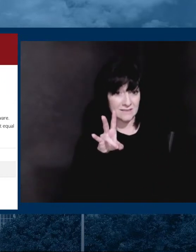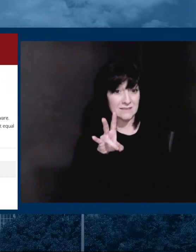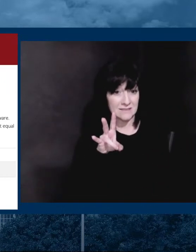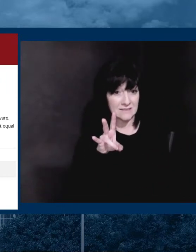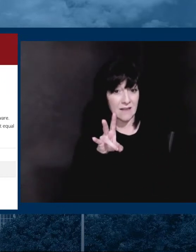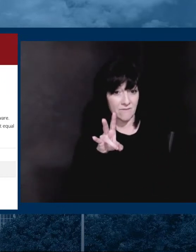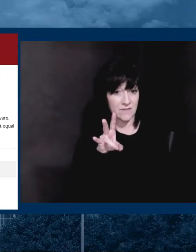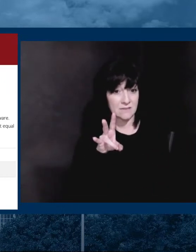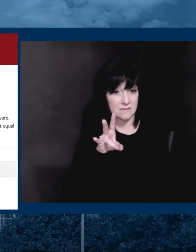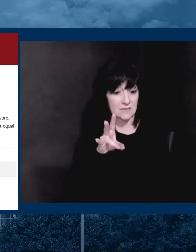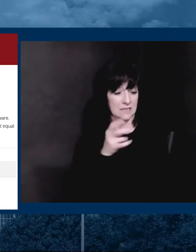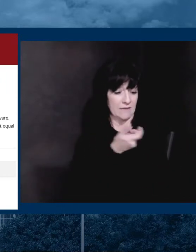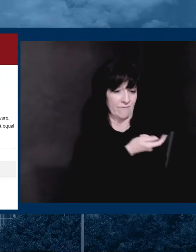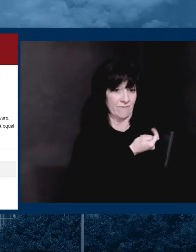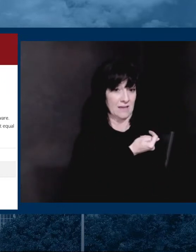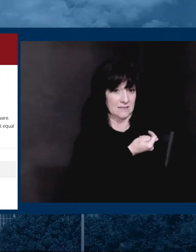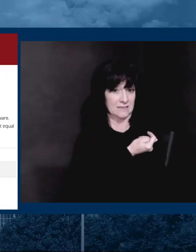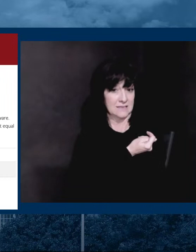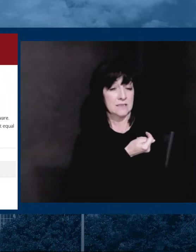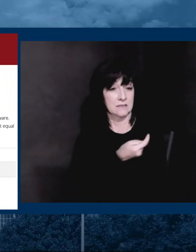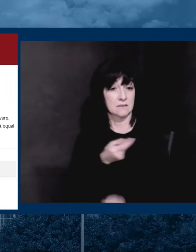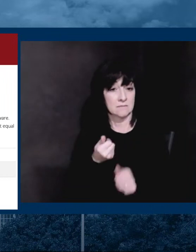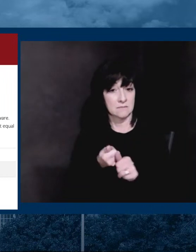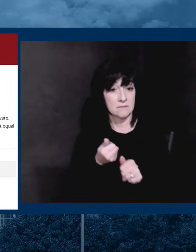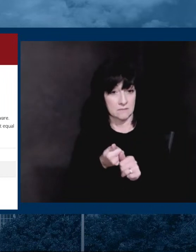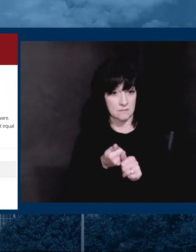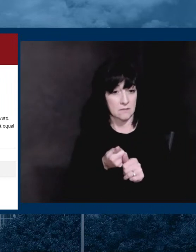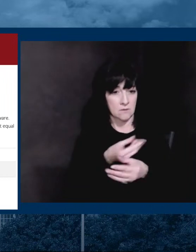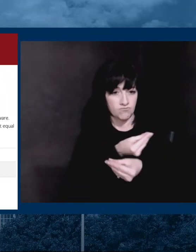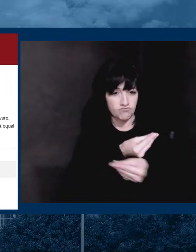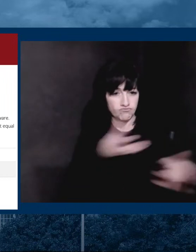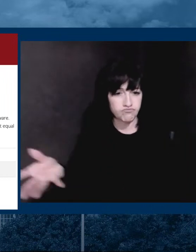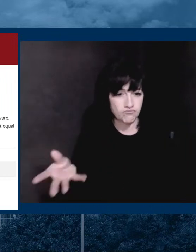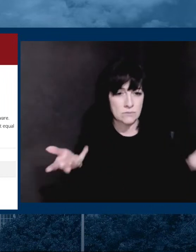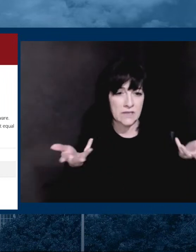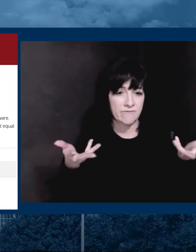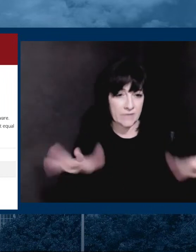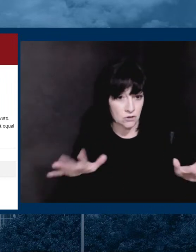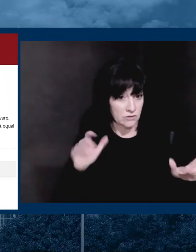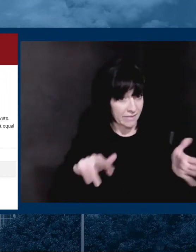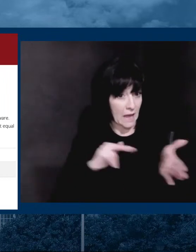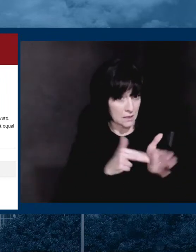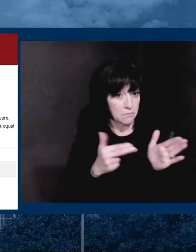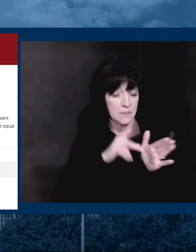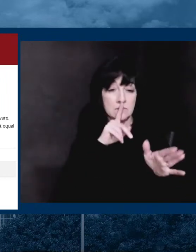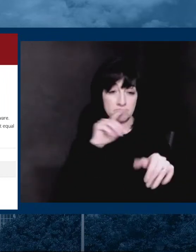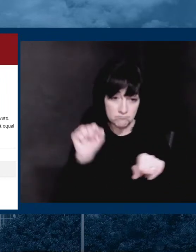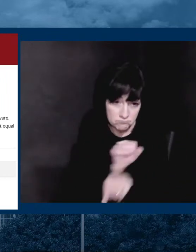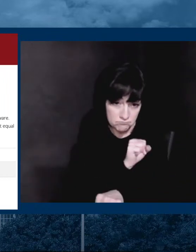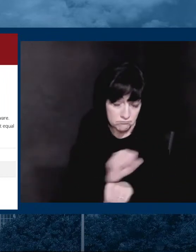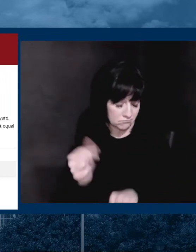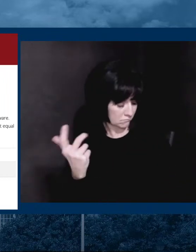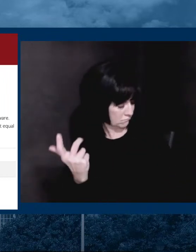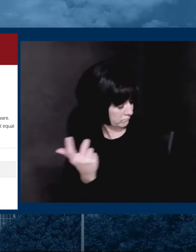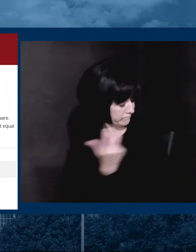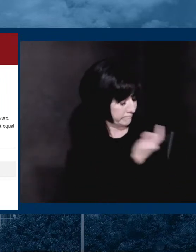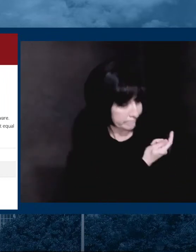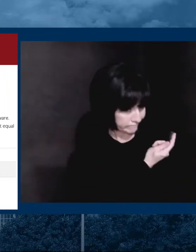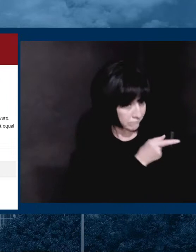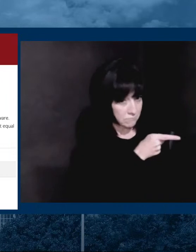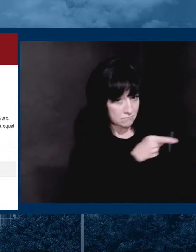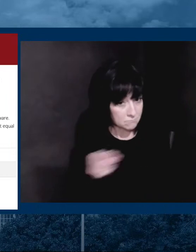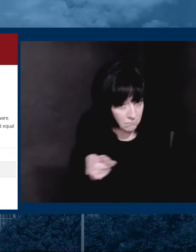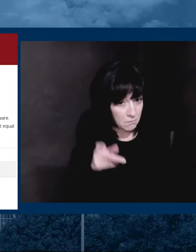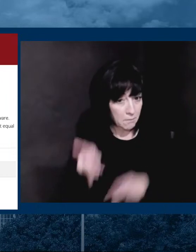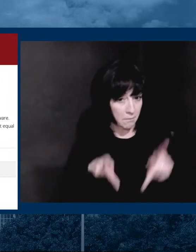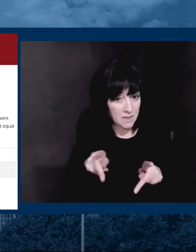been administered. That means put in arms. That being said, some of the things we've learned from